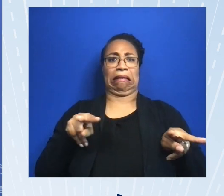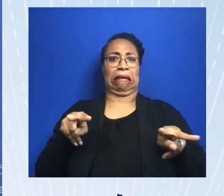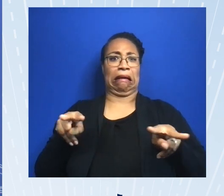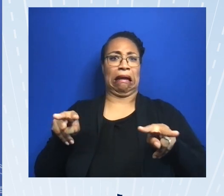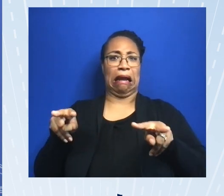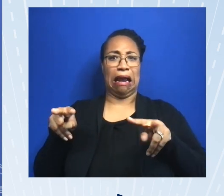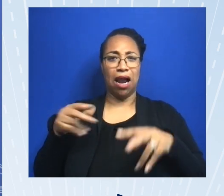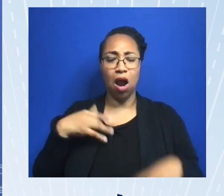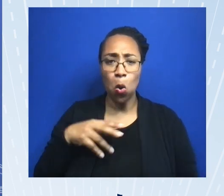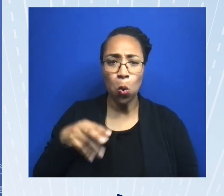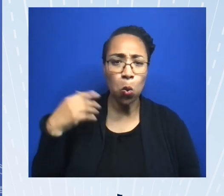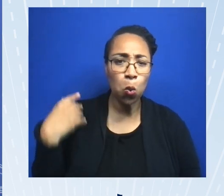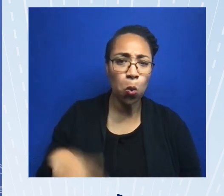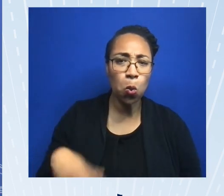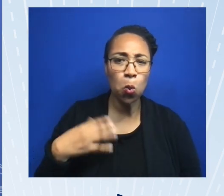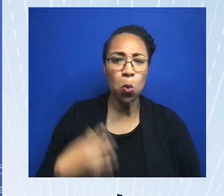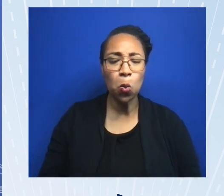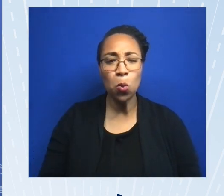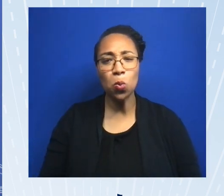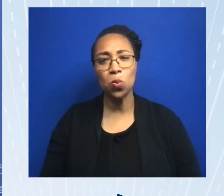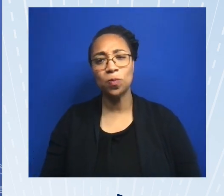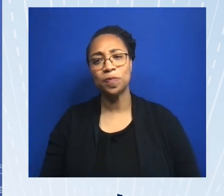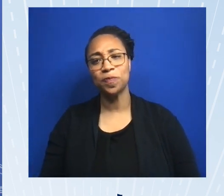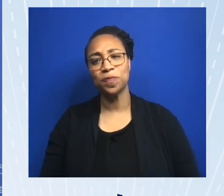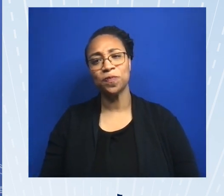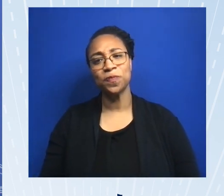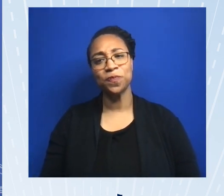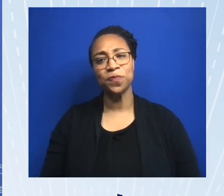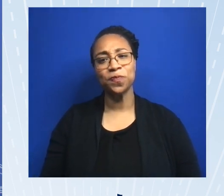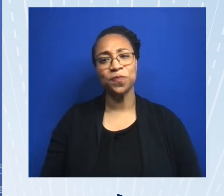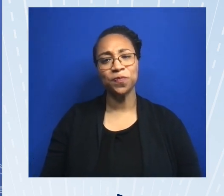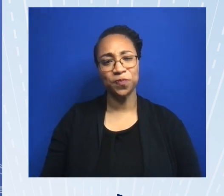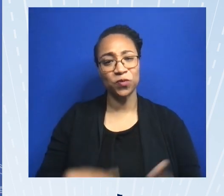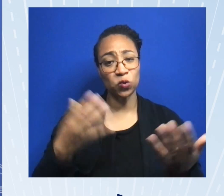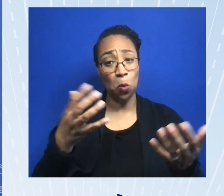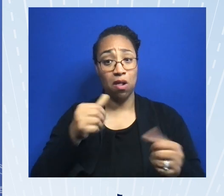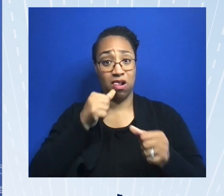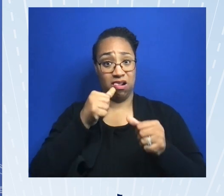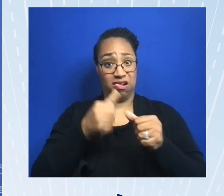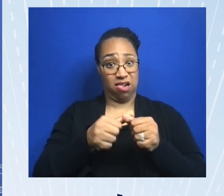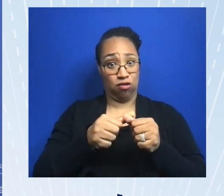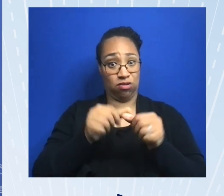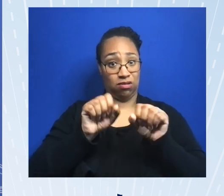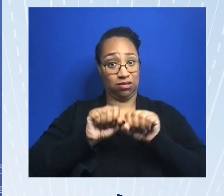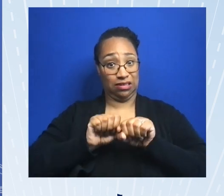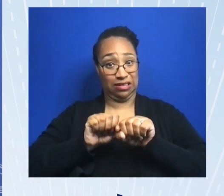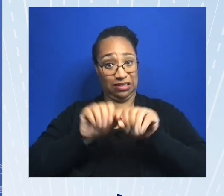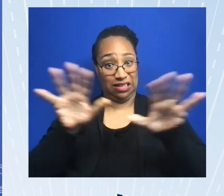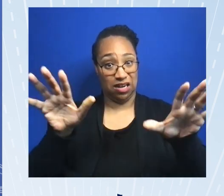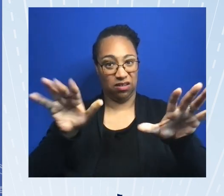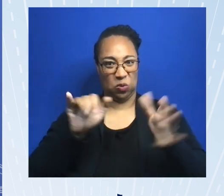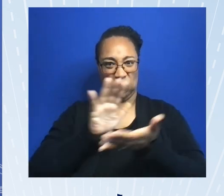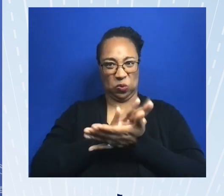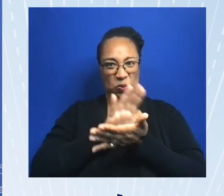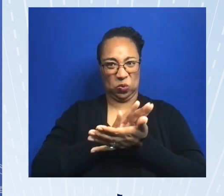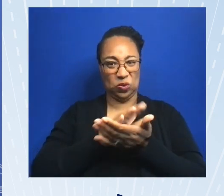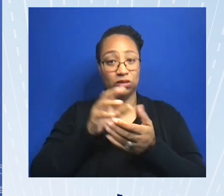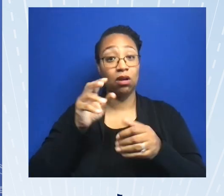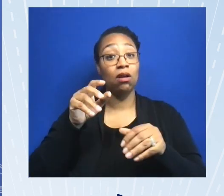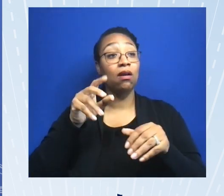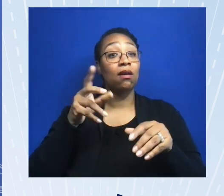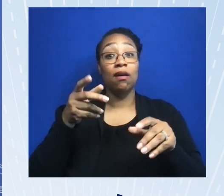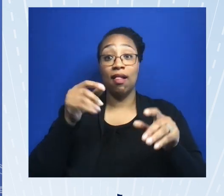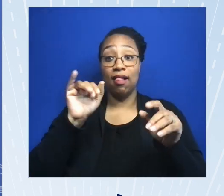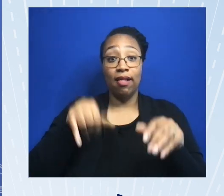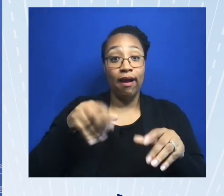enforce and adhere to non-discrimination against Jews and others. The Department of Agriculture is ensuring equal access